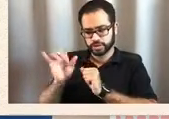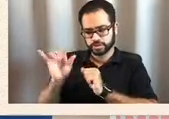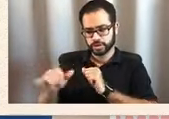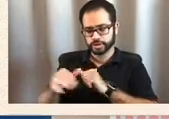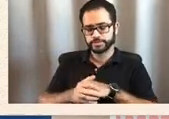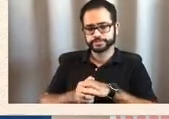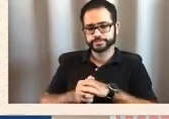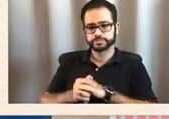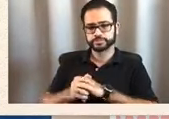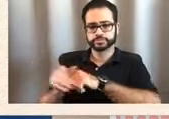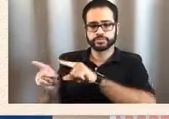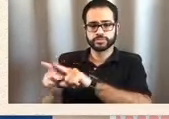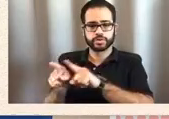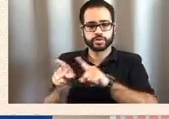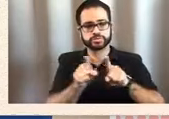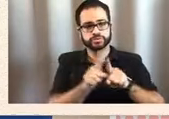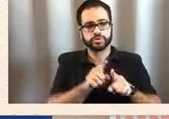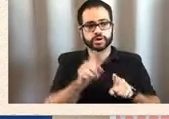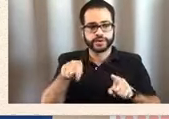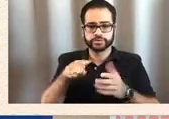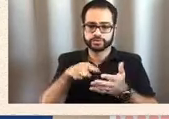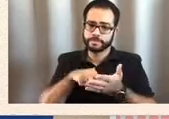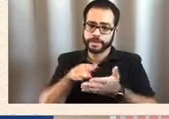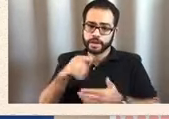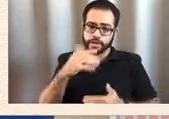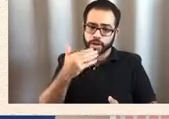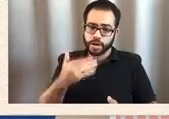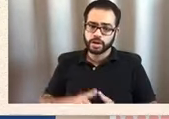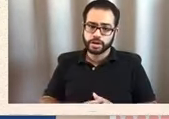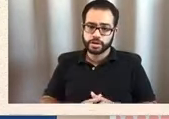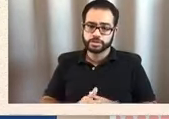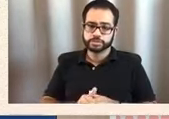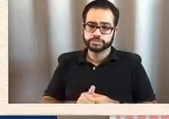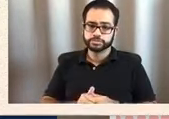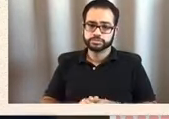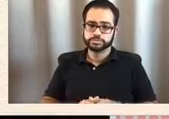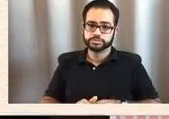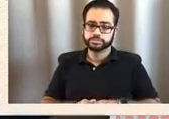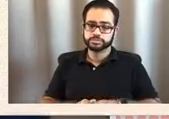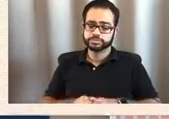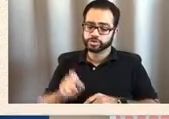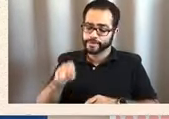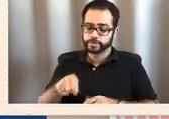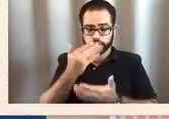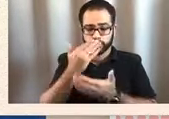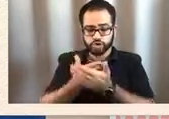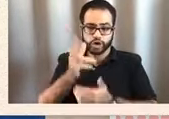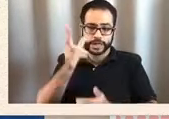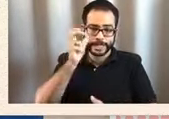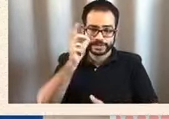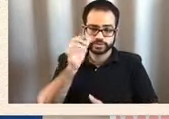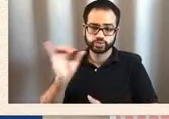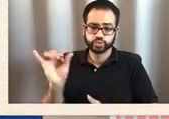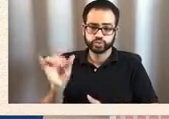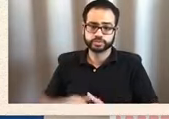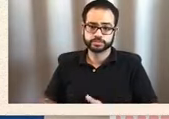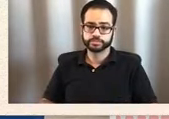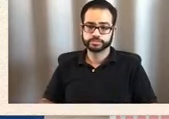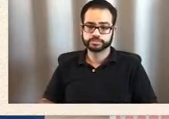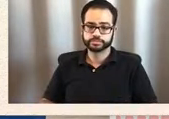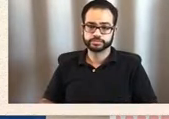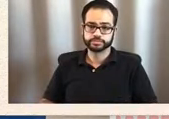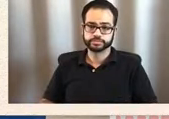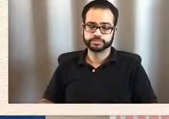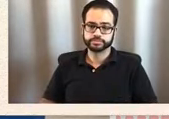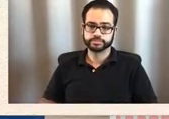to pay them well, and you have to be a good listener also. How do I get personal